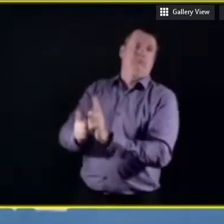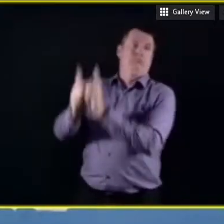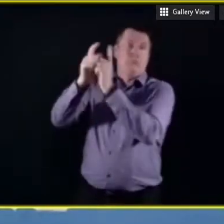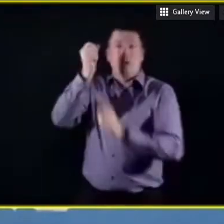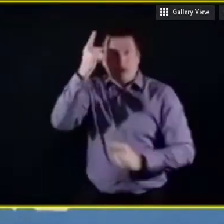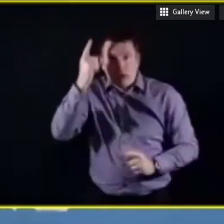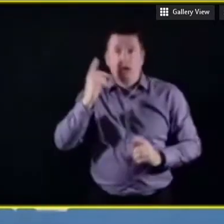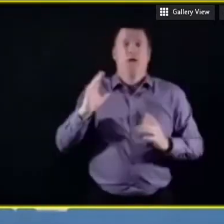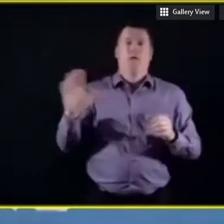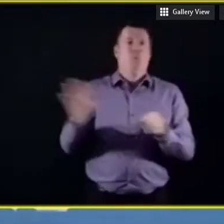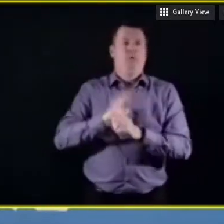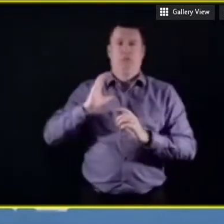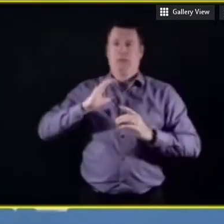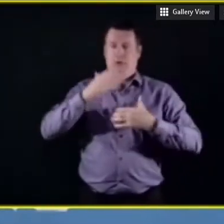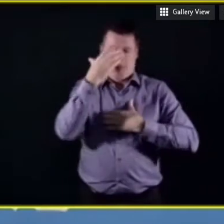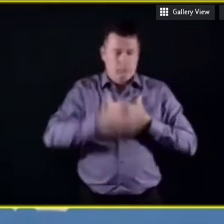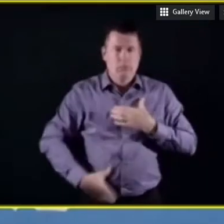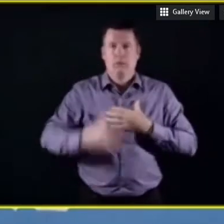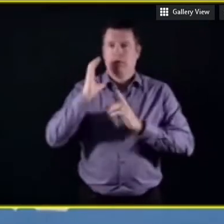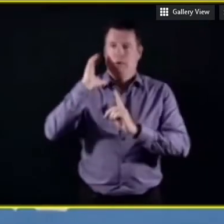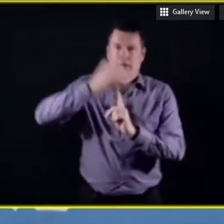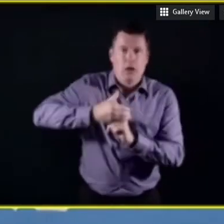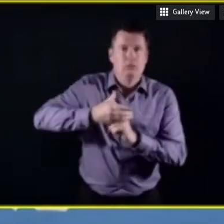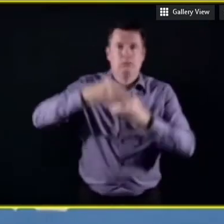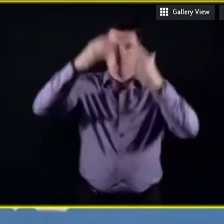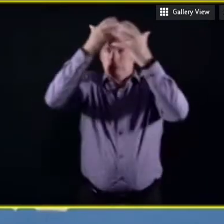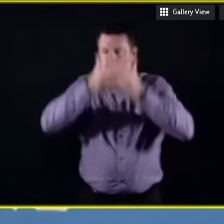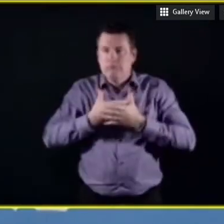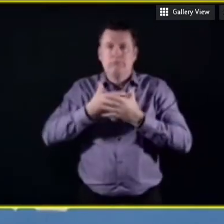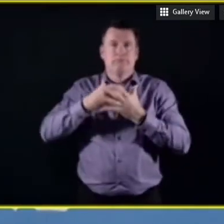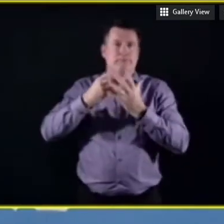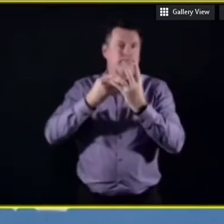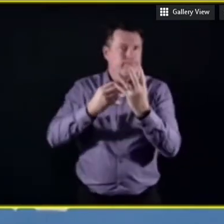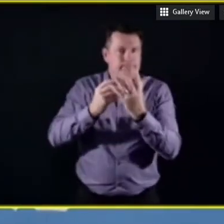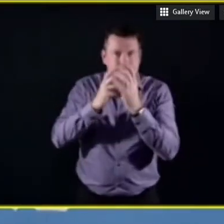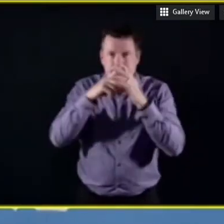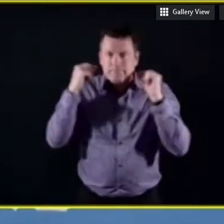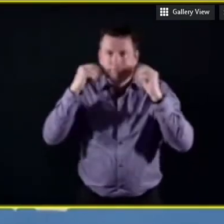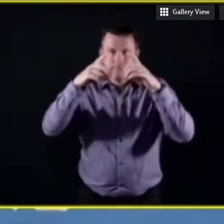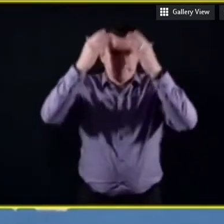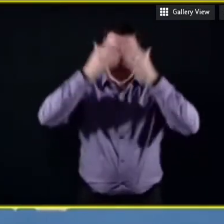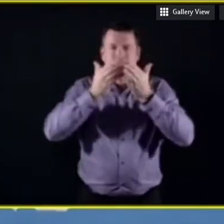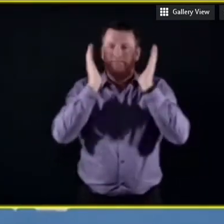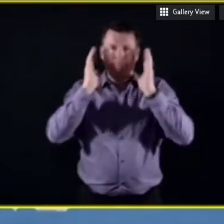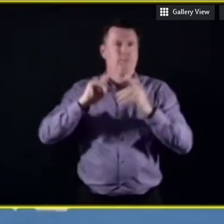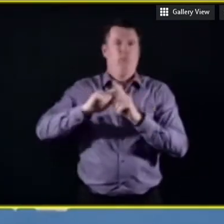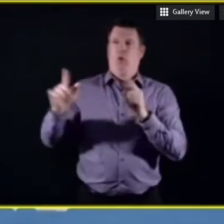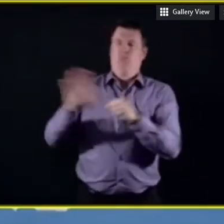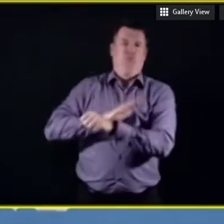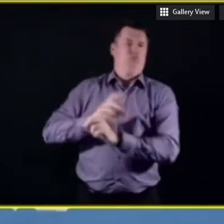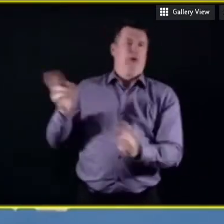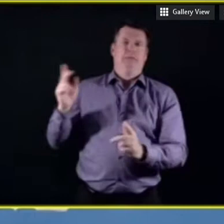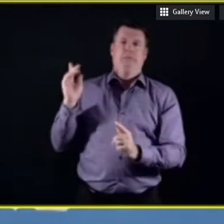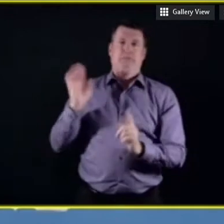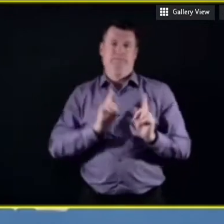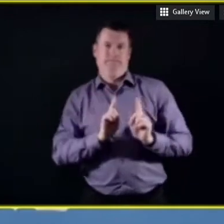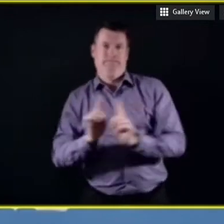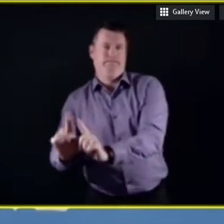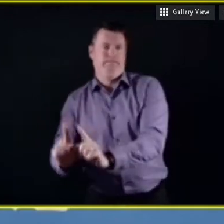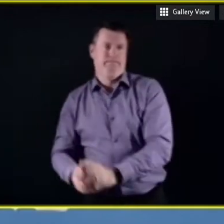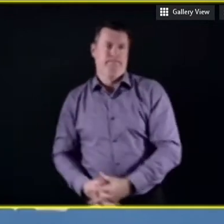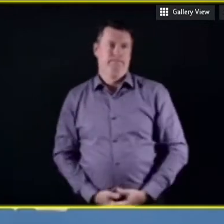this. We did some quick checking with people we knew in different cities and talked through the basic